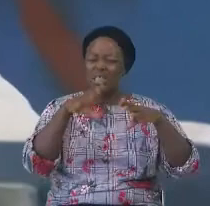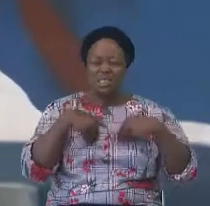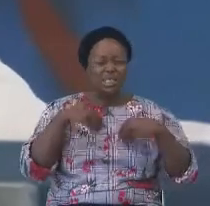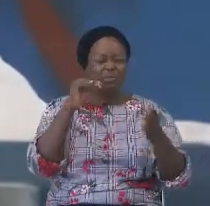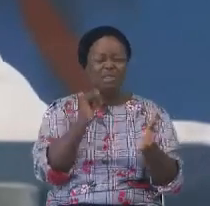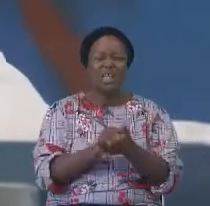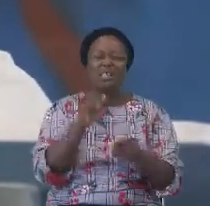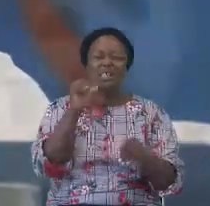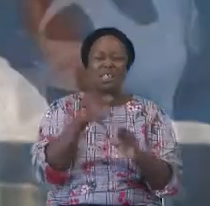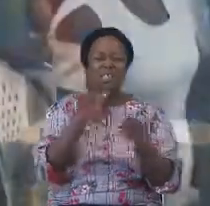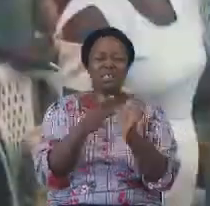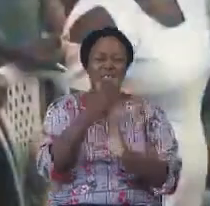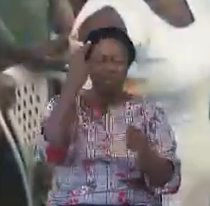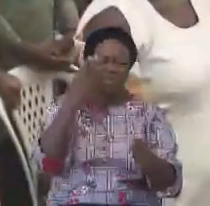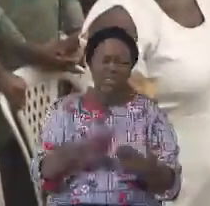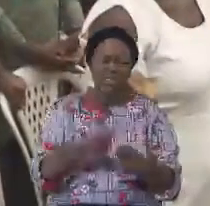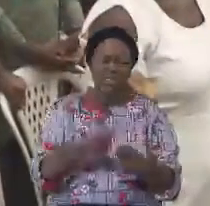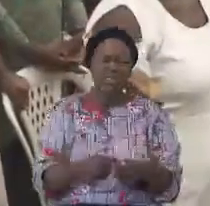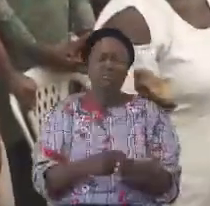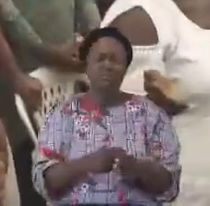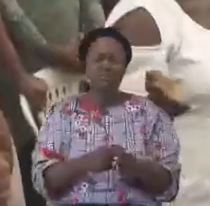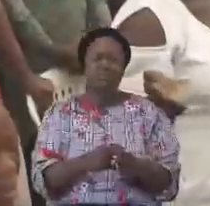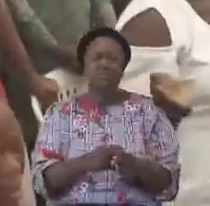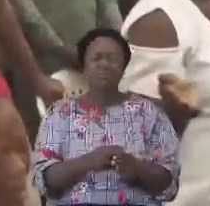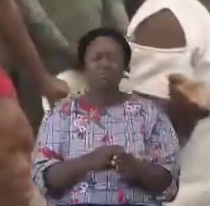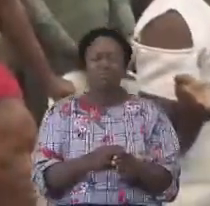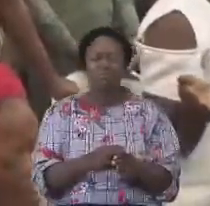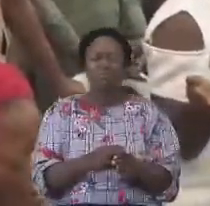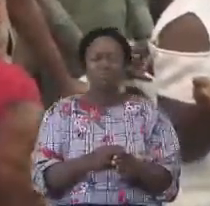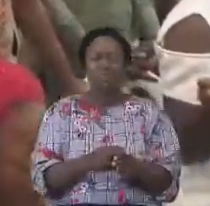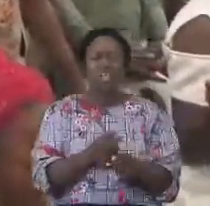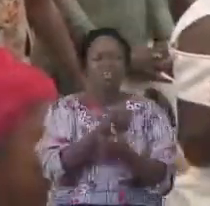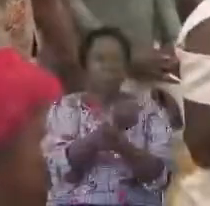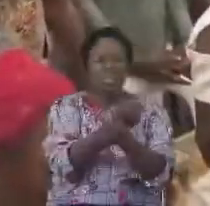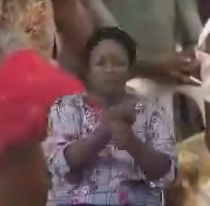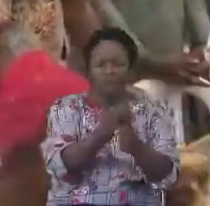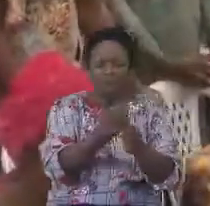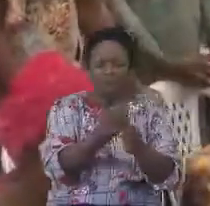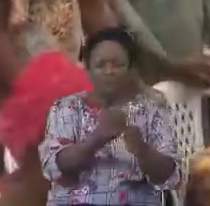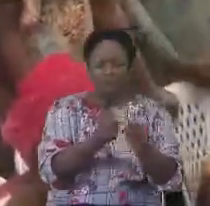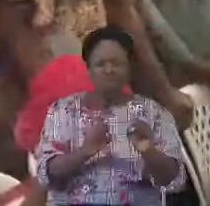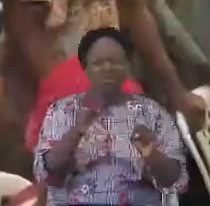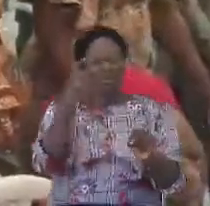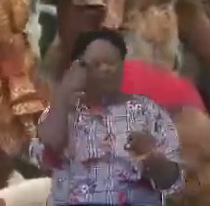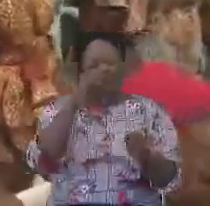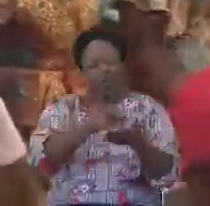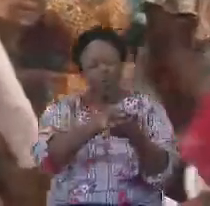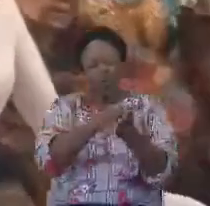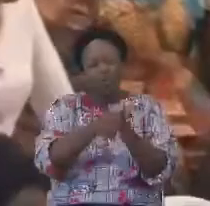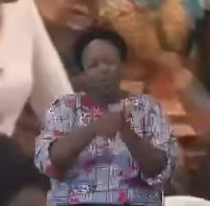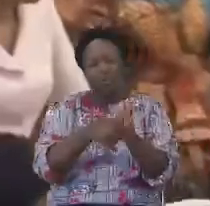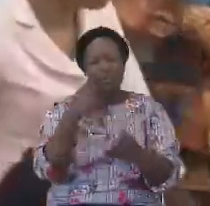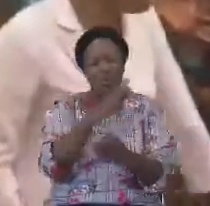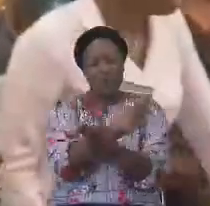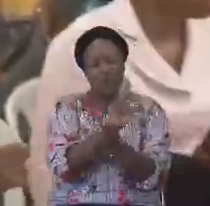Eternal punishment is removed already. We accept that in Jesus' name.